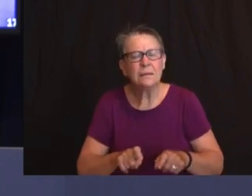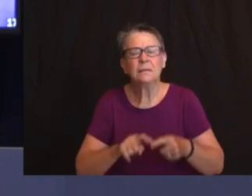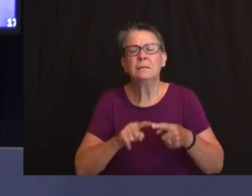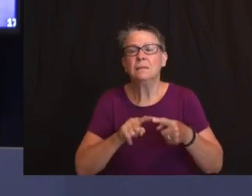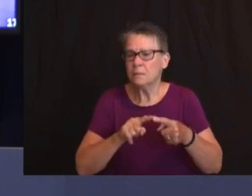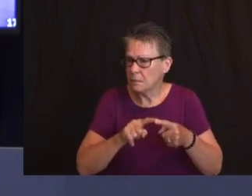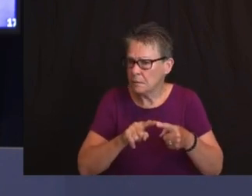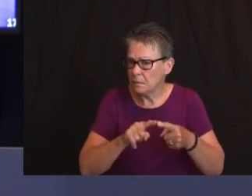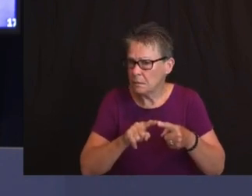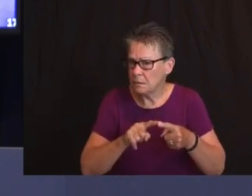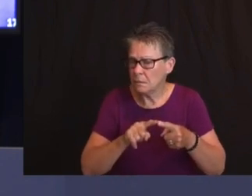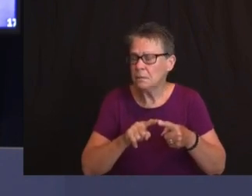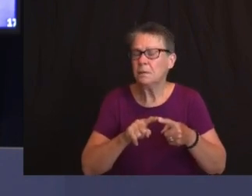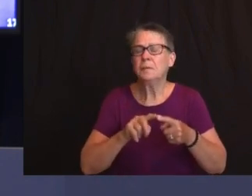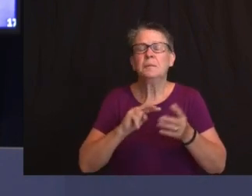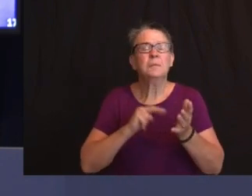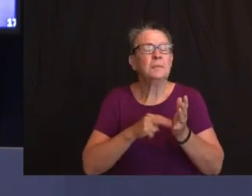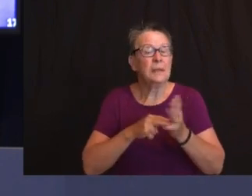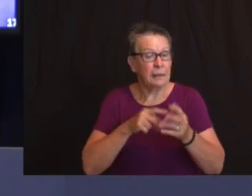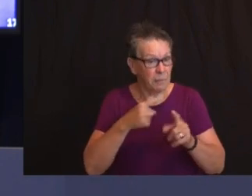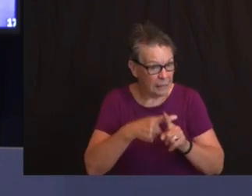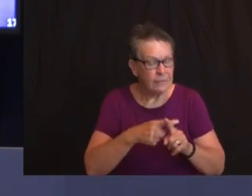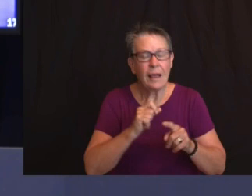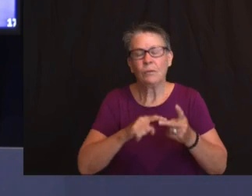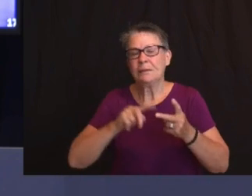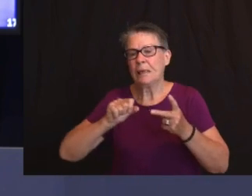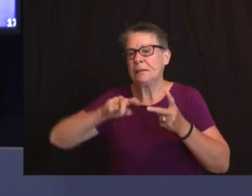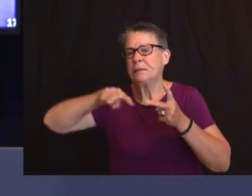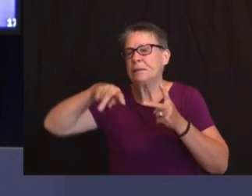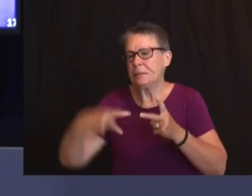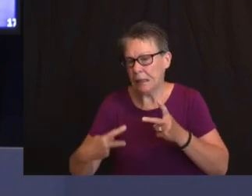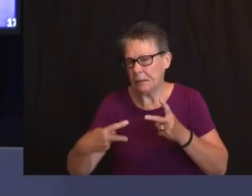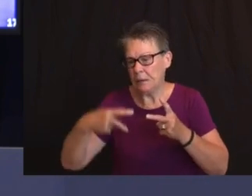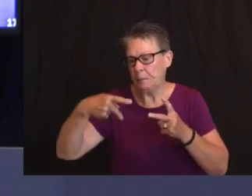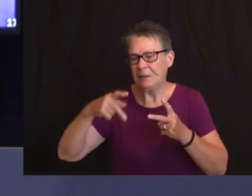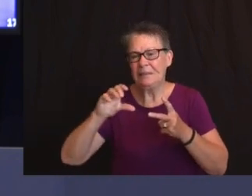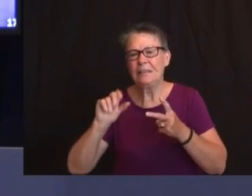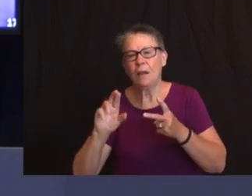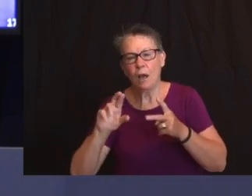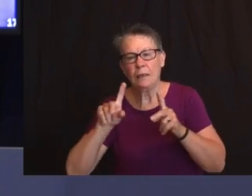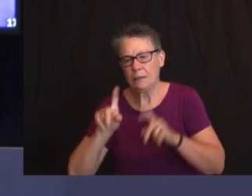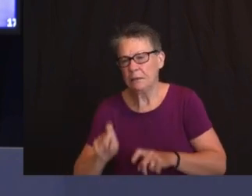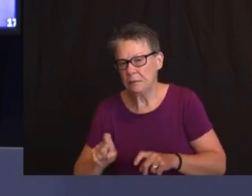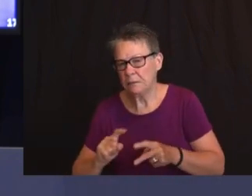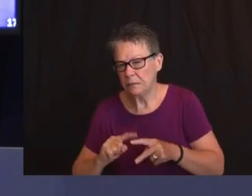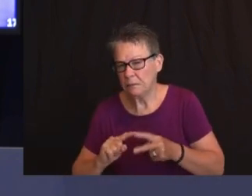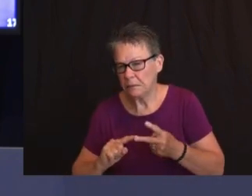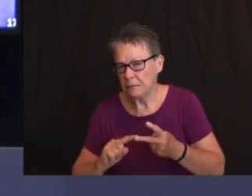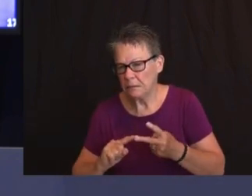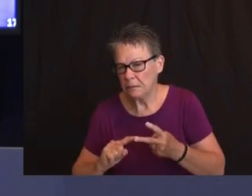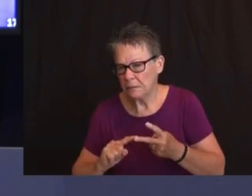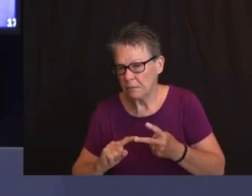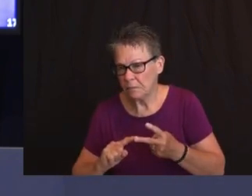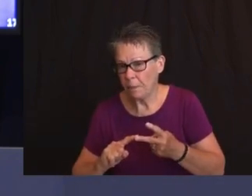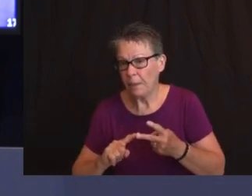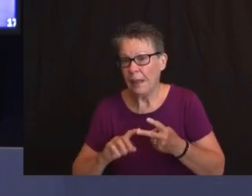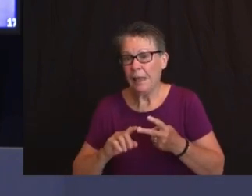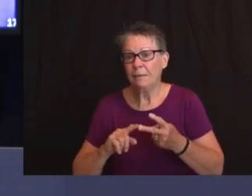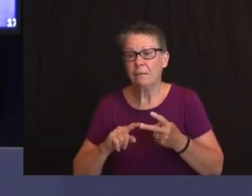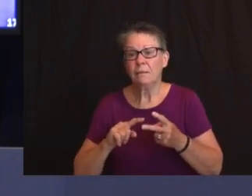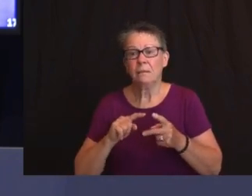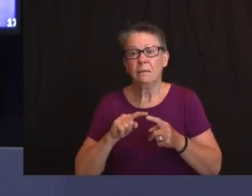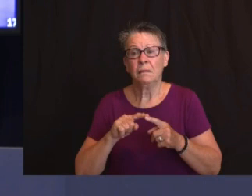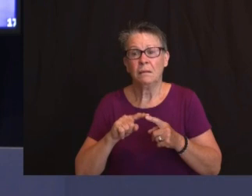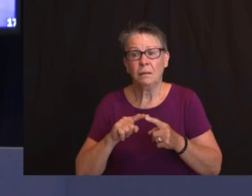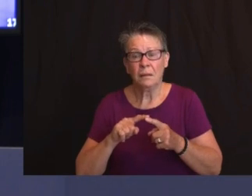Asymptomatic, exposed, close contacts who are fully vaccinated do not have to quarantine,